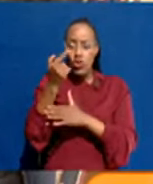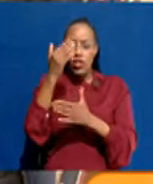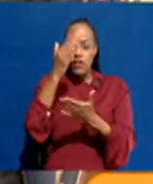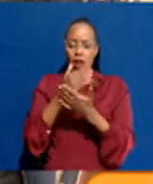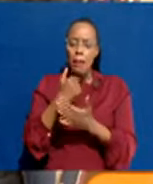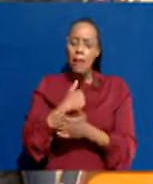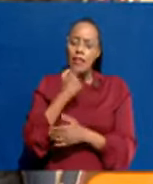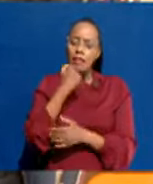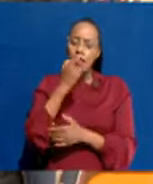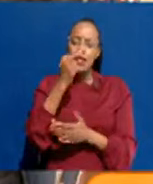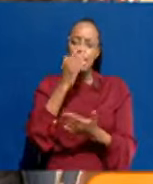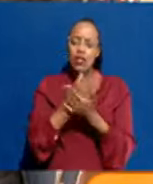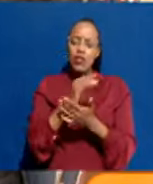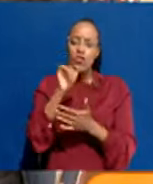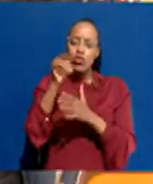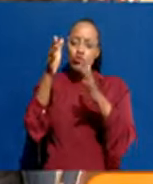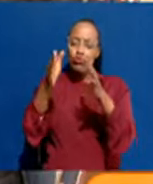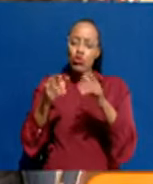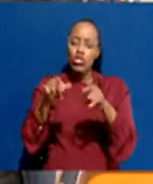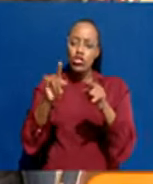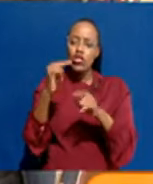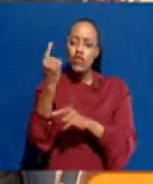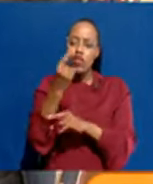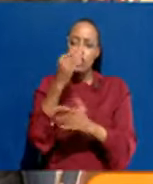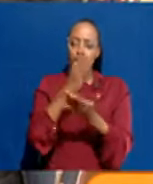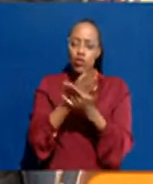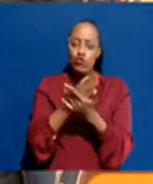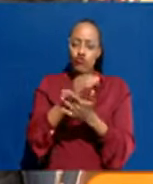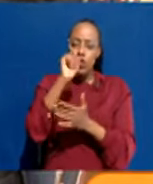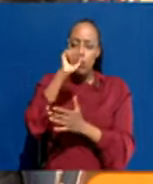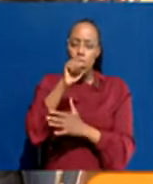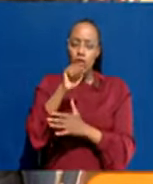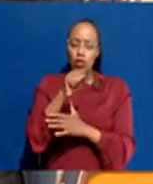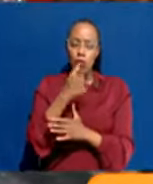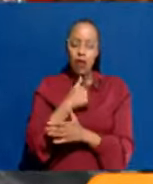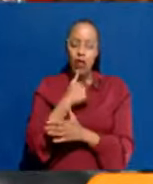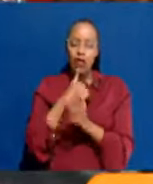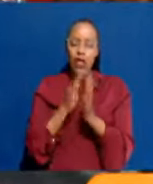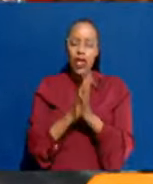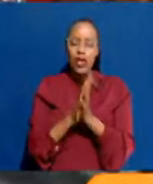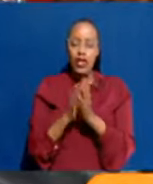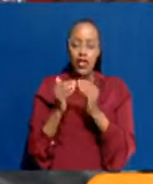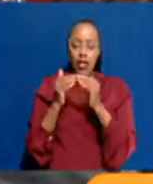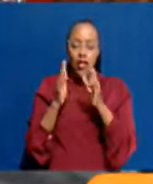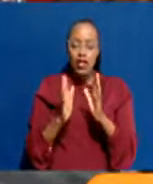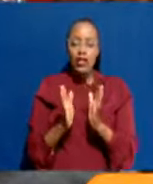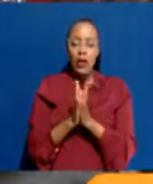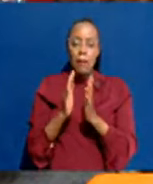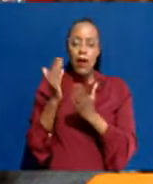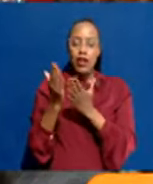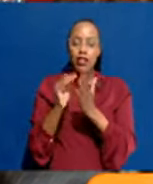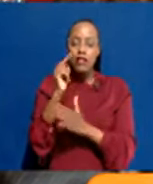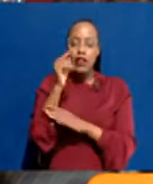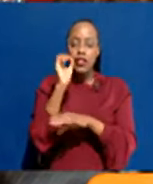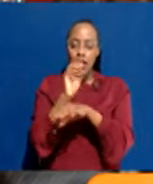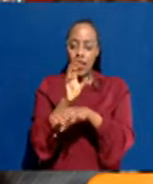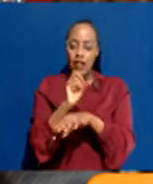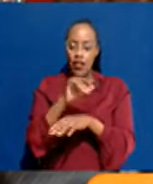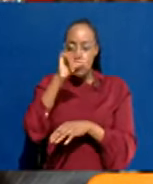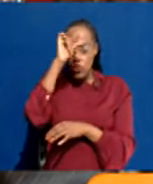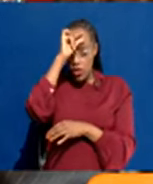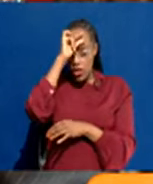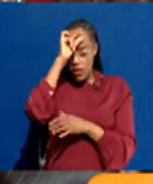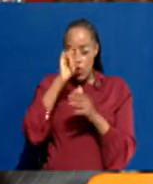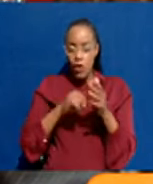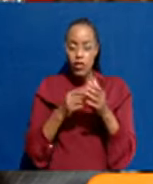truth. Yes, only you can confirm the accusation that as head of public service, your first advice to the government was